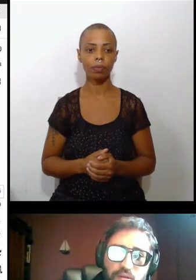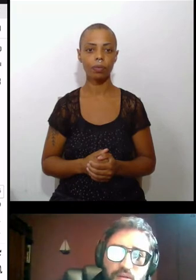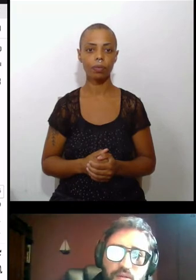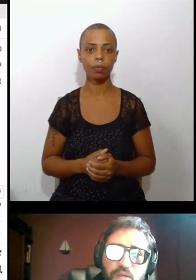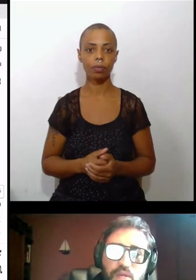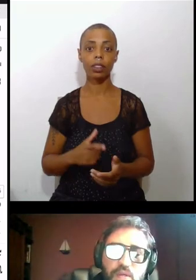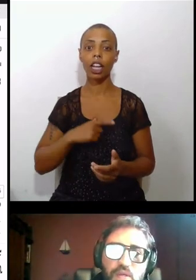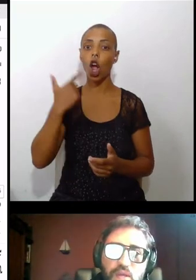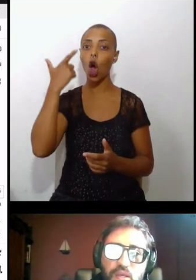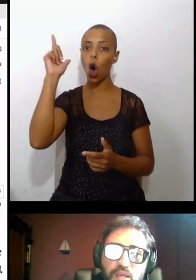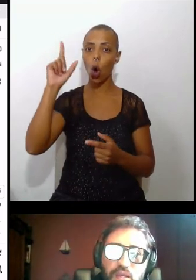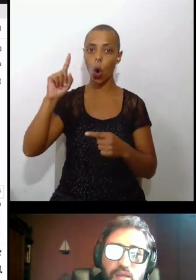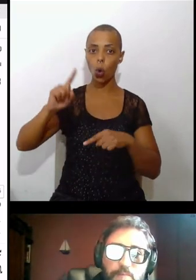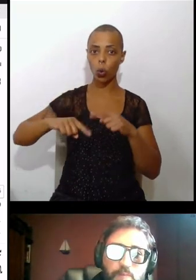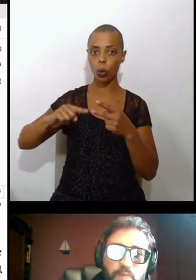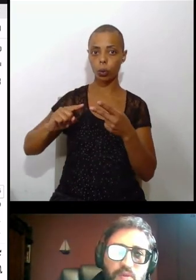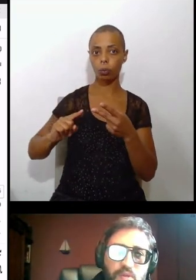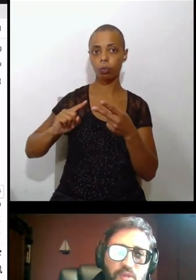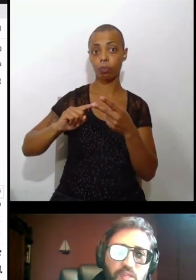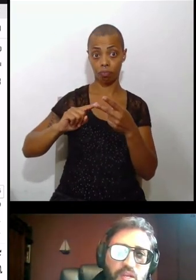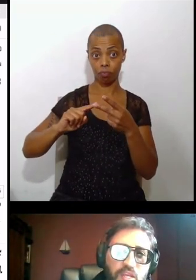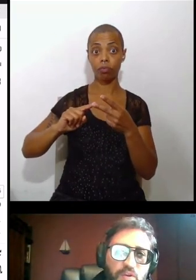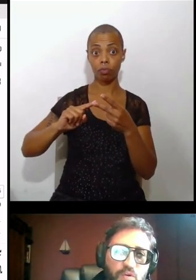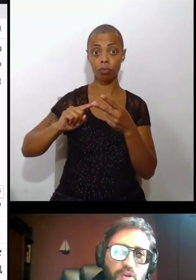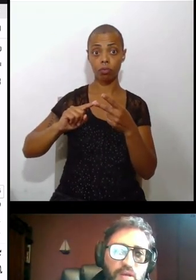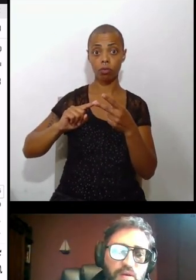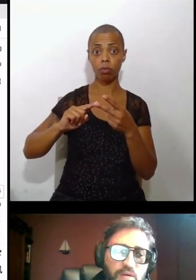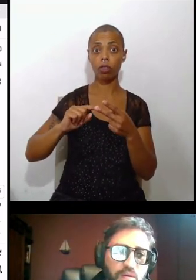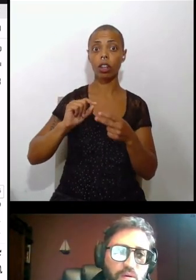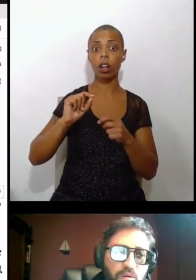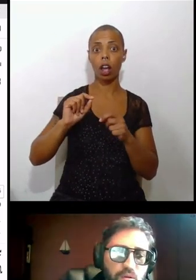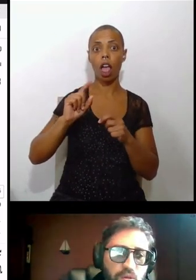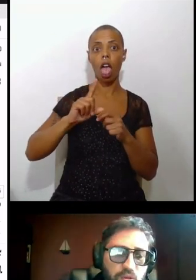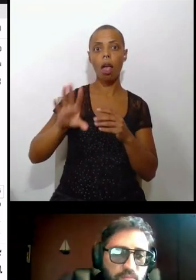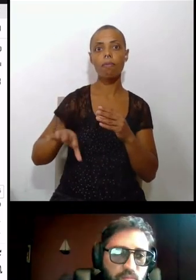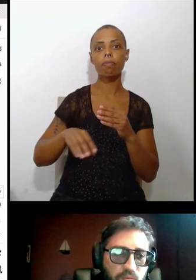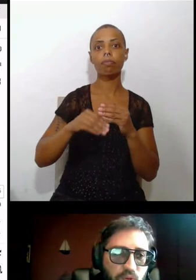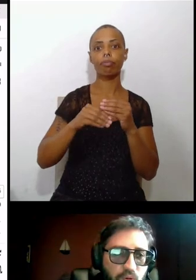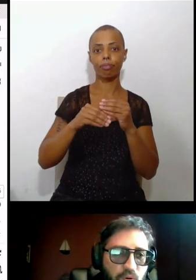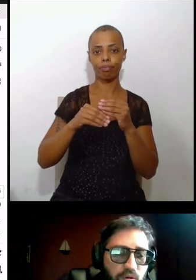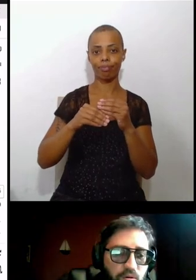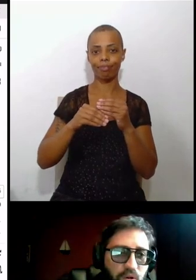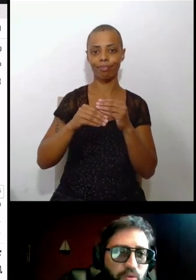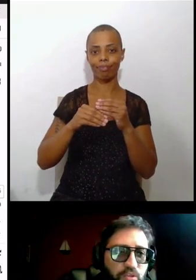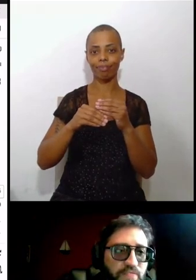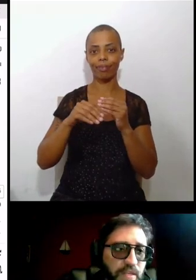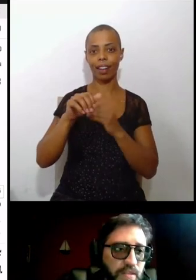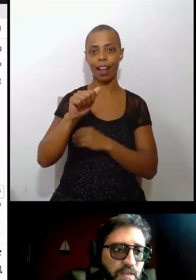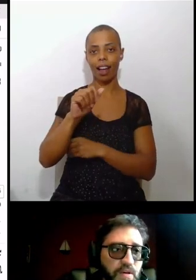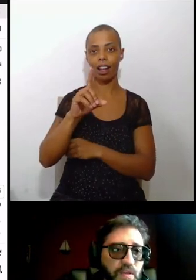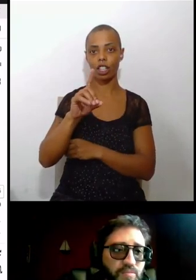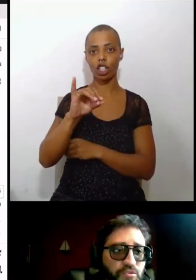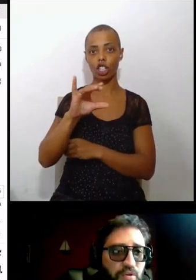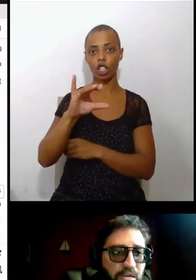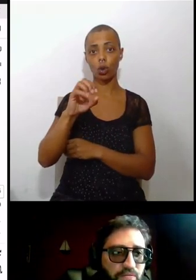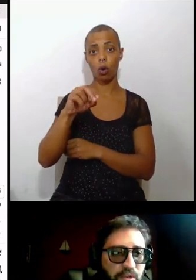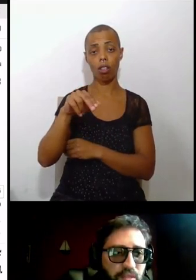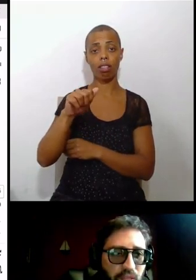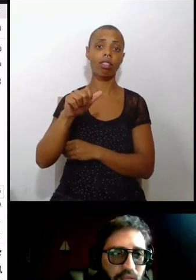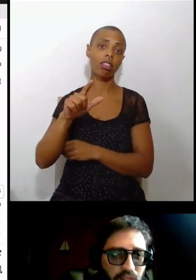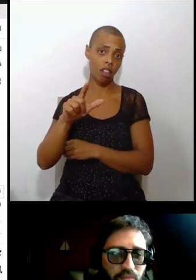body there is another element Associated to this it is an additional element